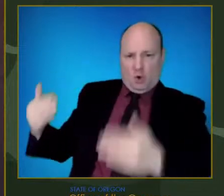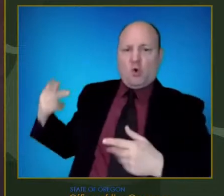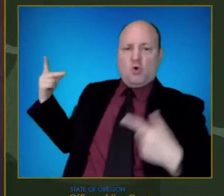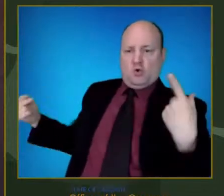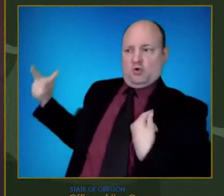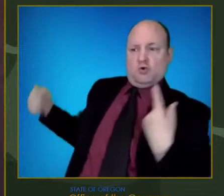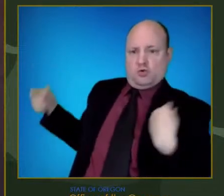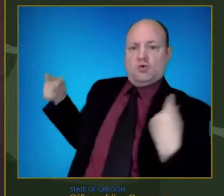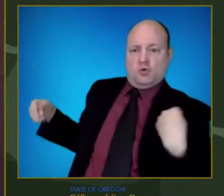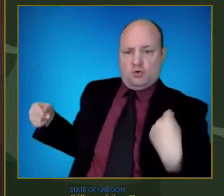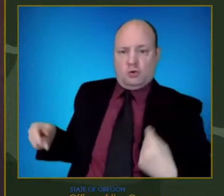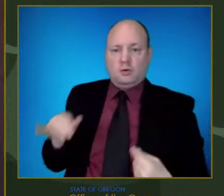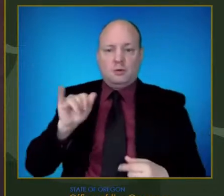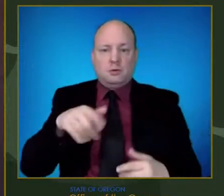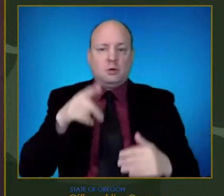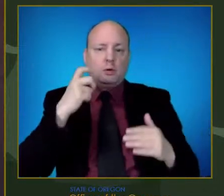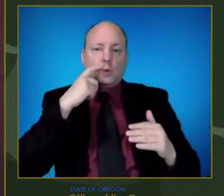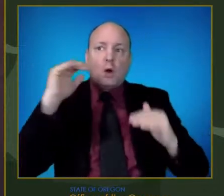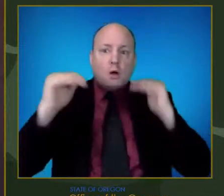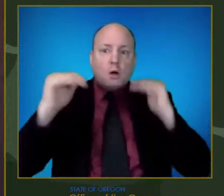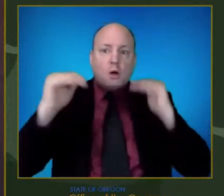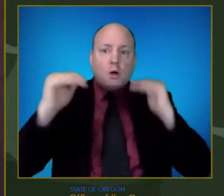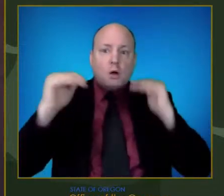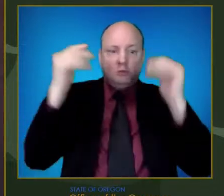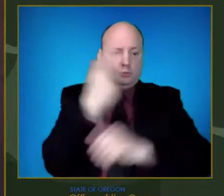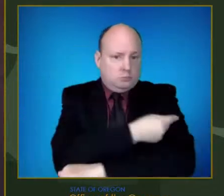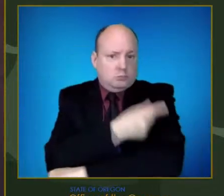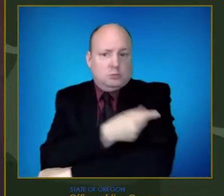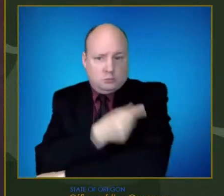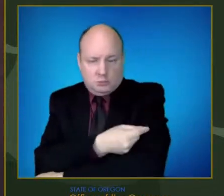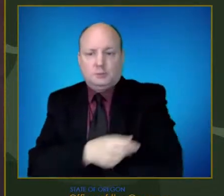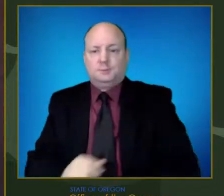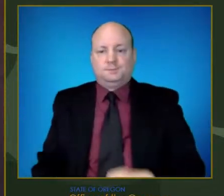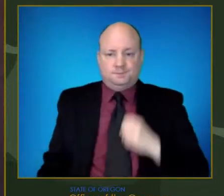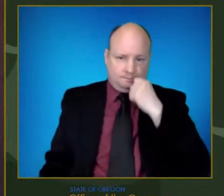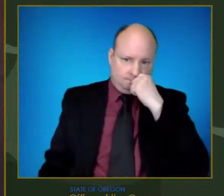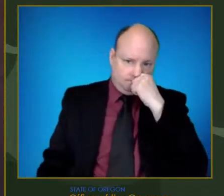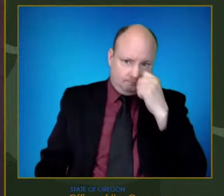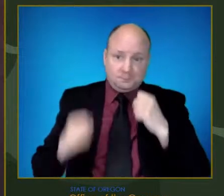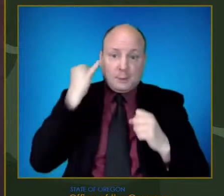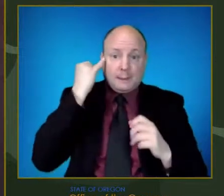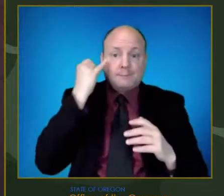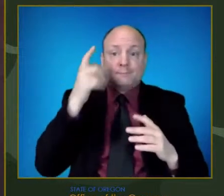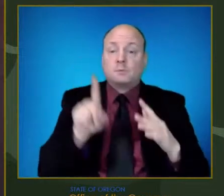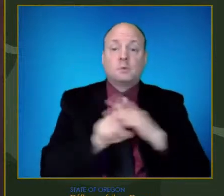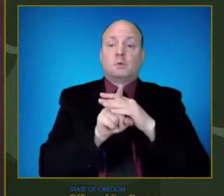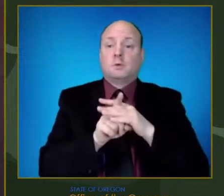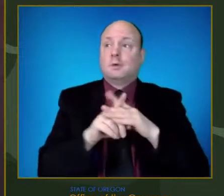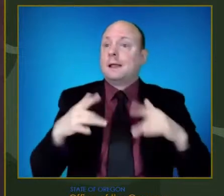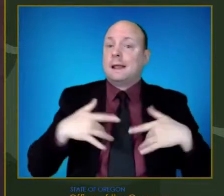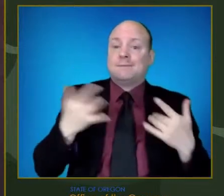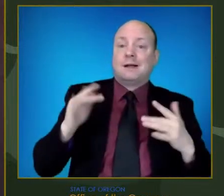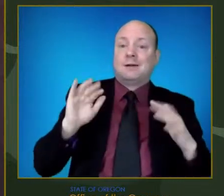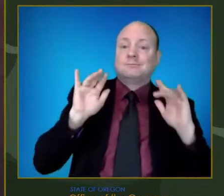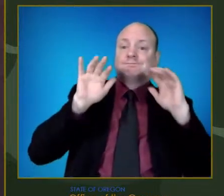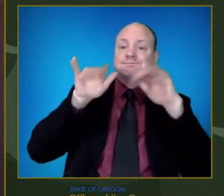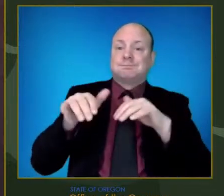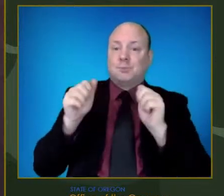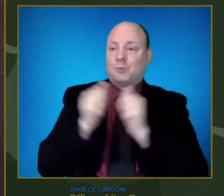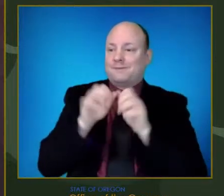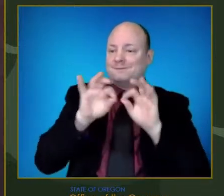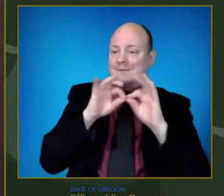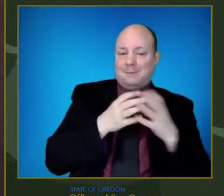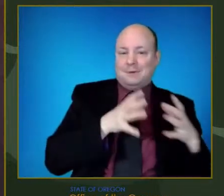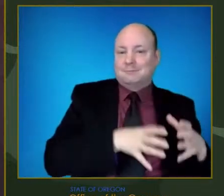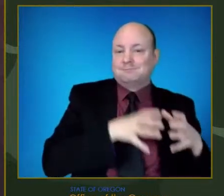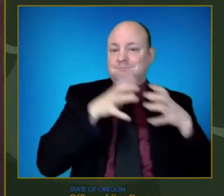you're attending a community vaccine event, bring your family members with you. We know it's not easy for